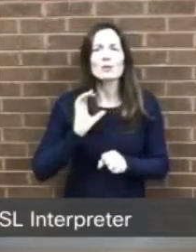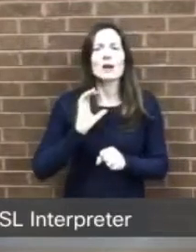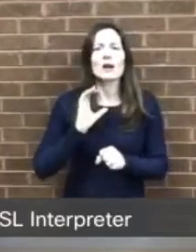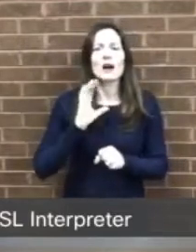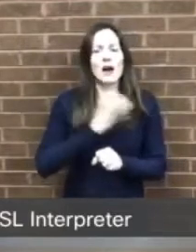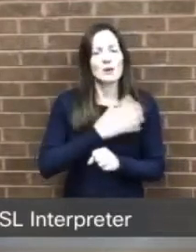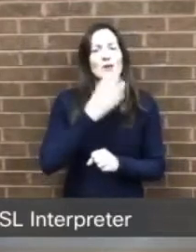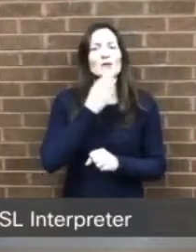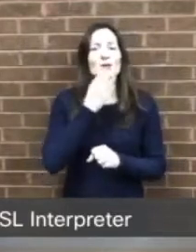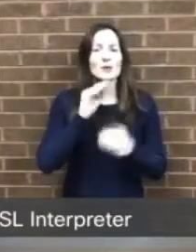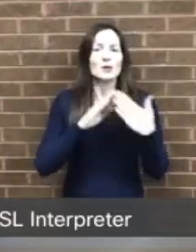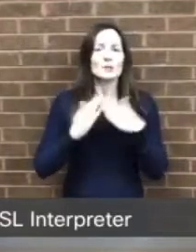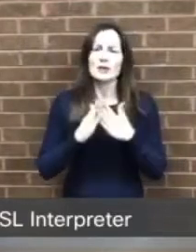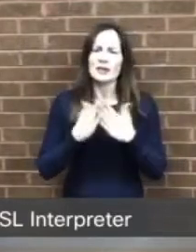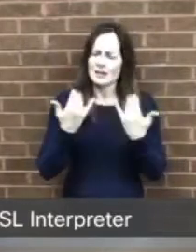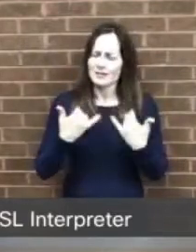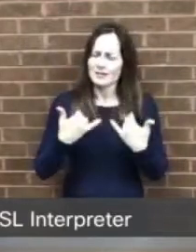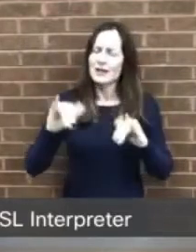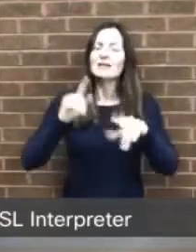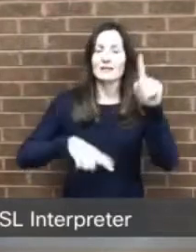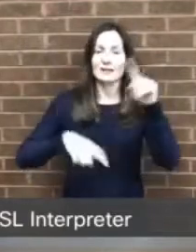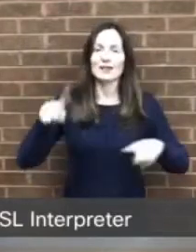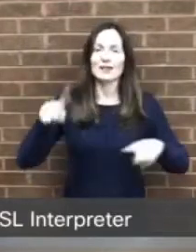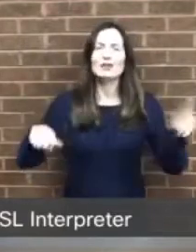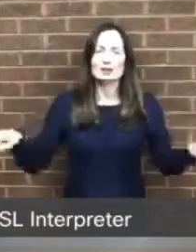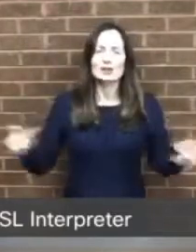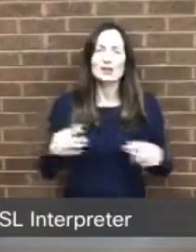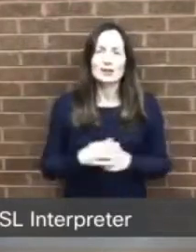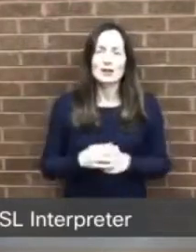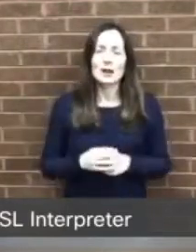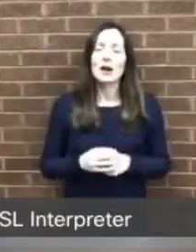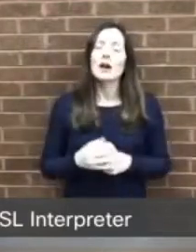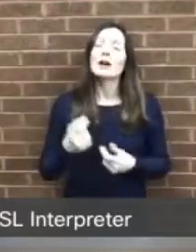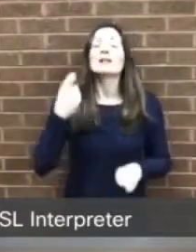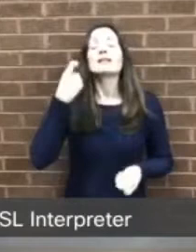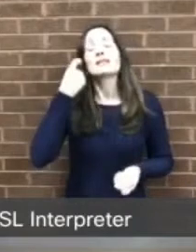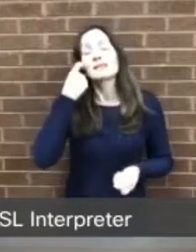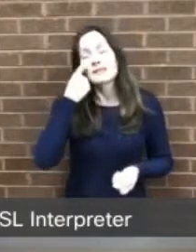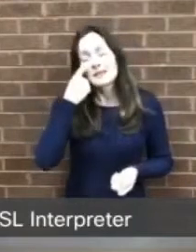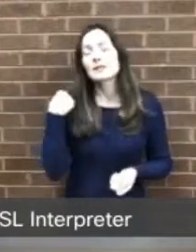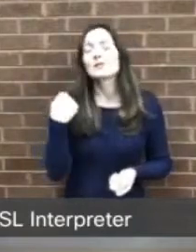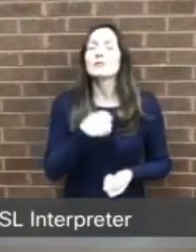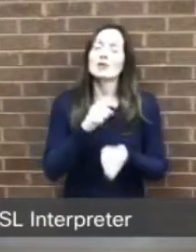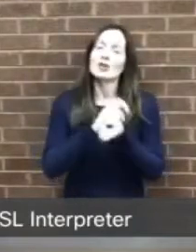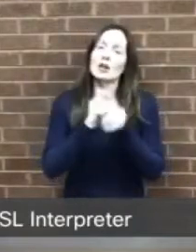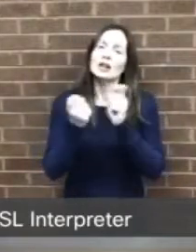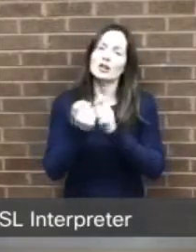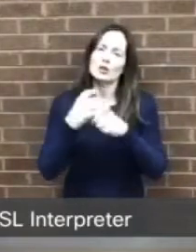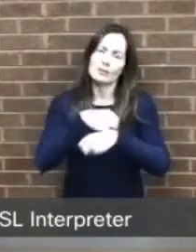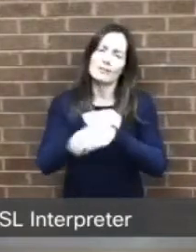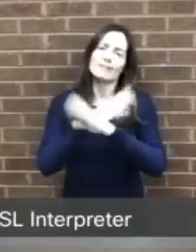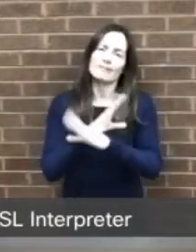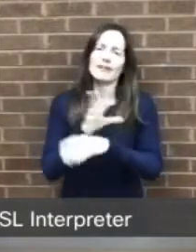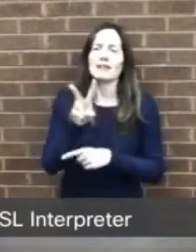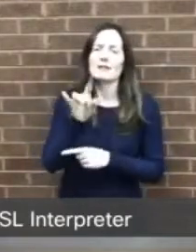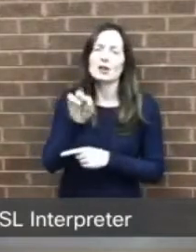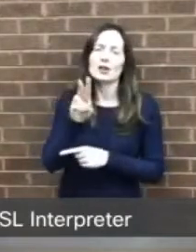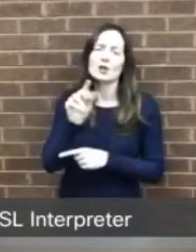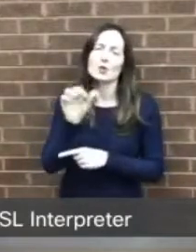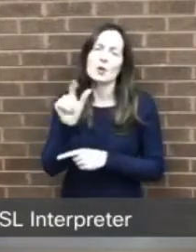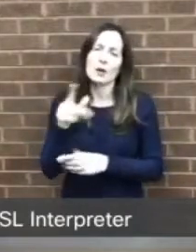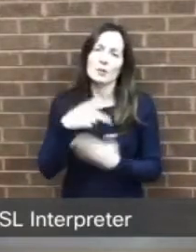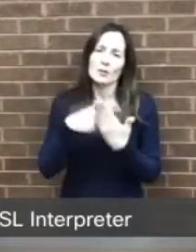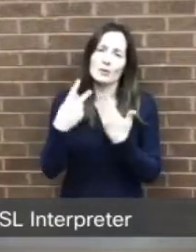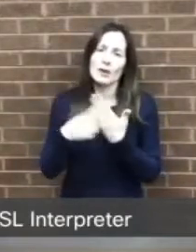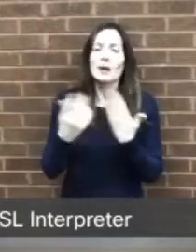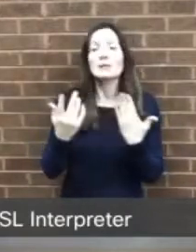professionals and creative small staff has shifted to virtual programs, including this community celebration of Hanukkah Joy tonight. But we can't